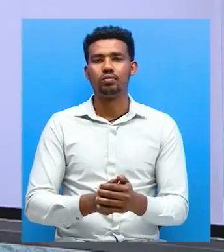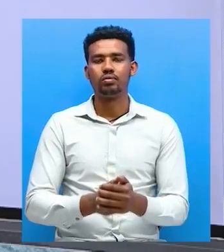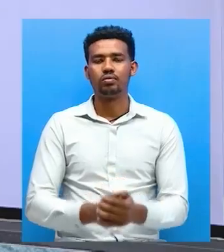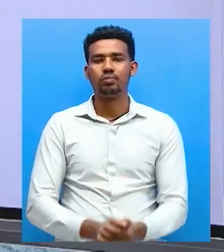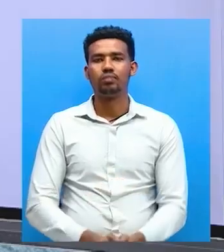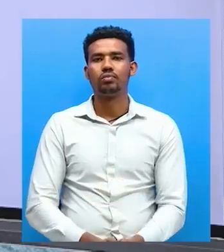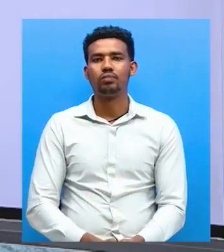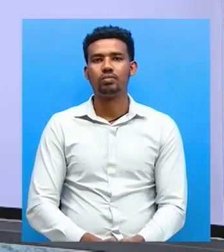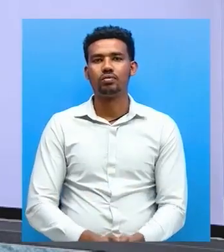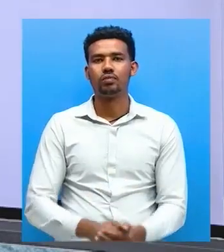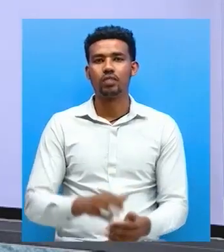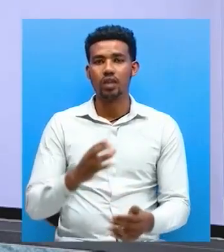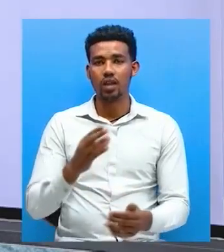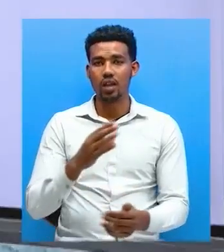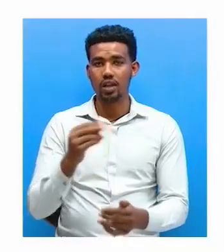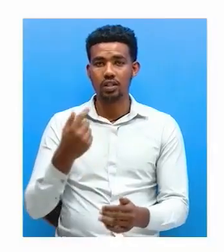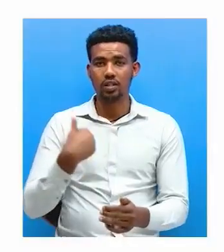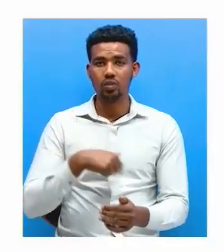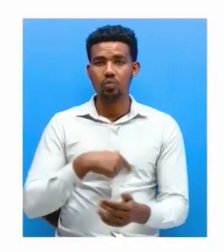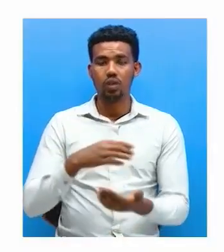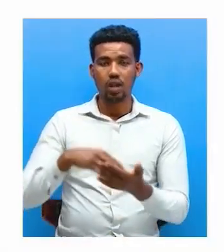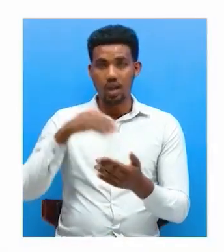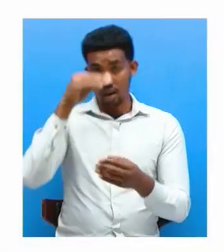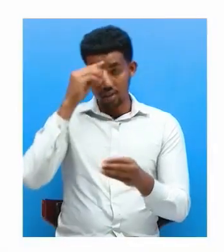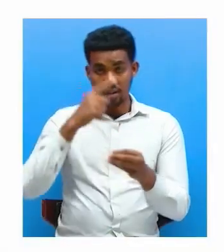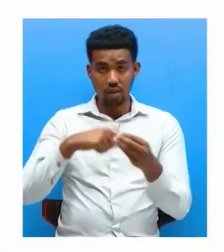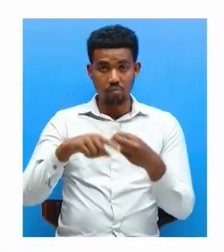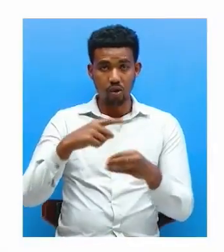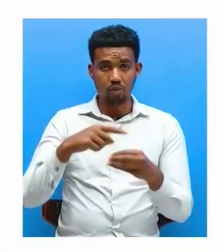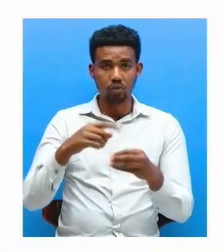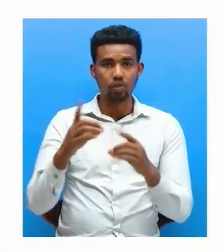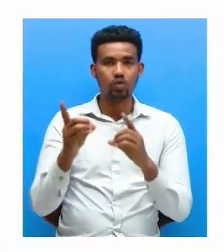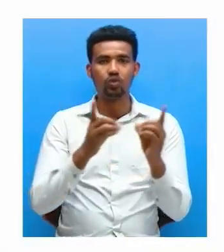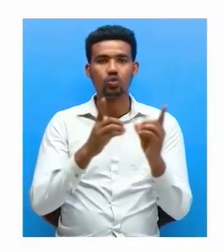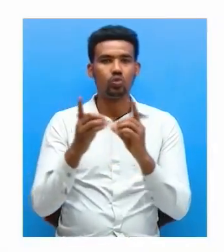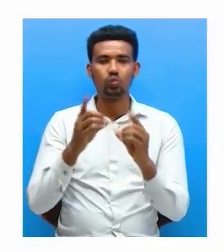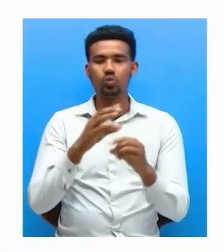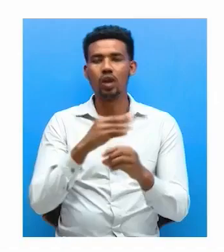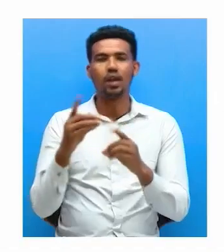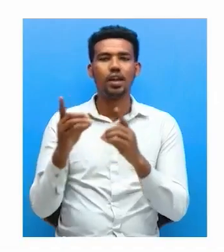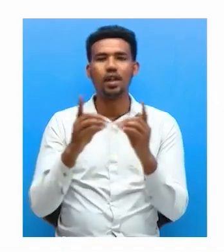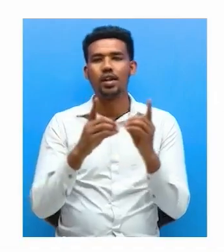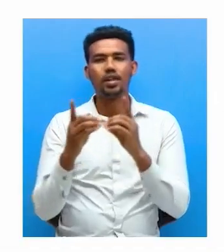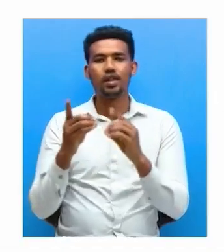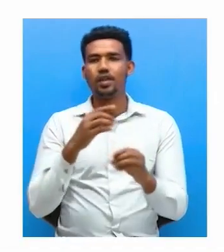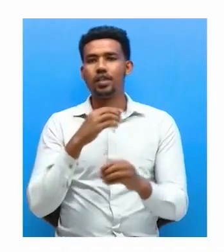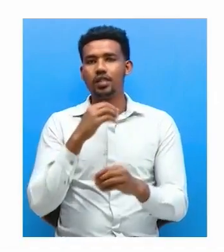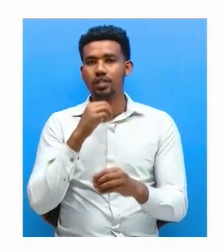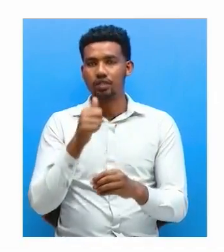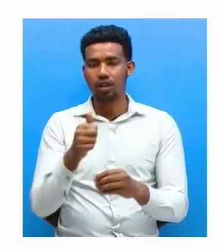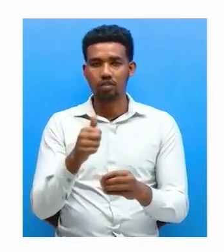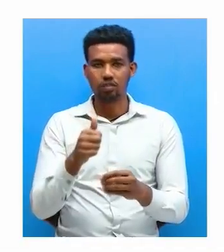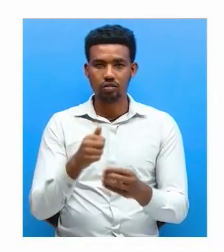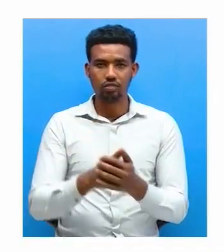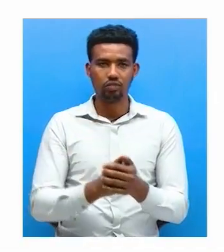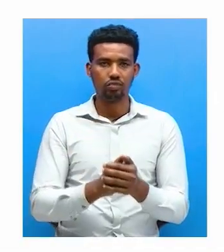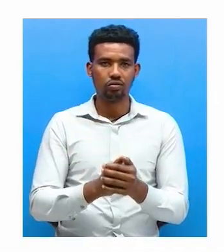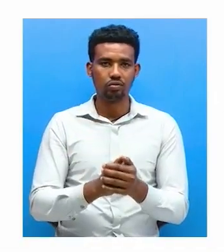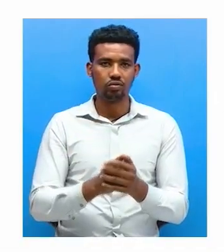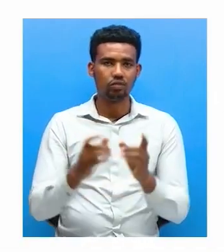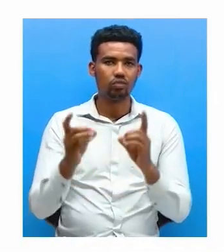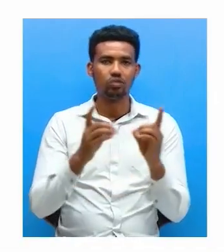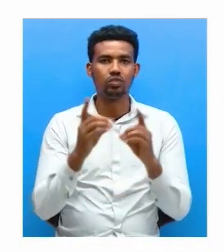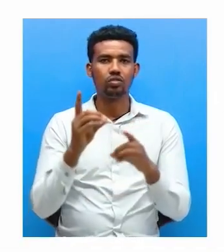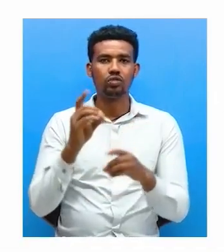want, will not. And also we will learn about do and does, was not,